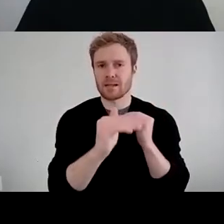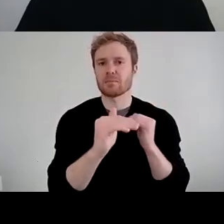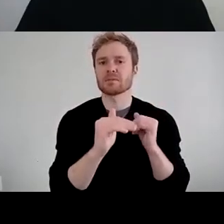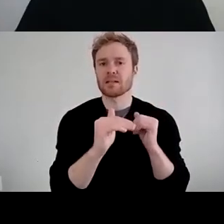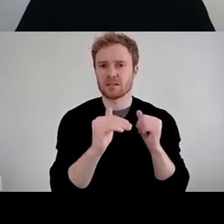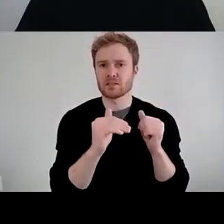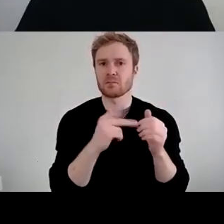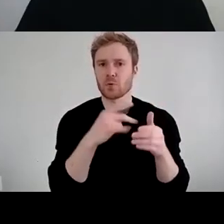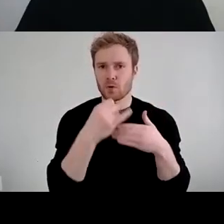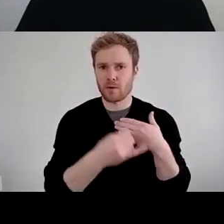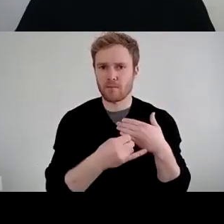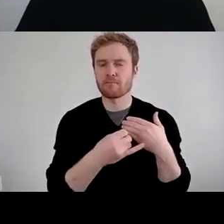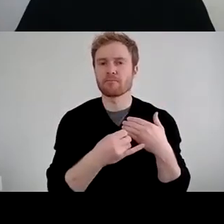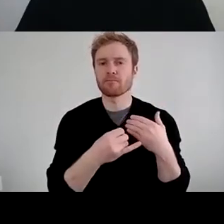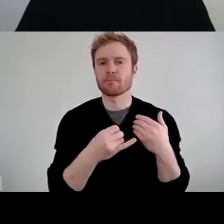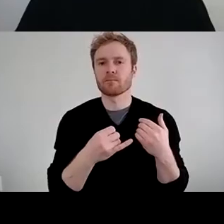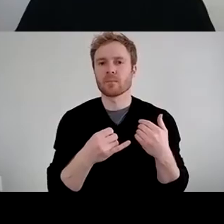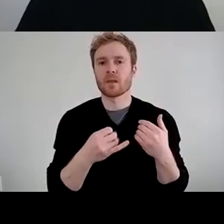the costs not to exceed